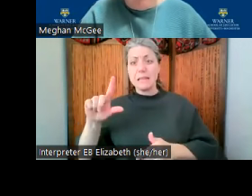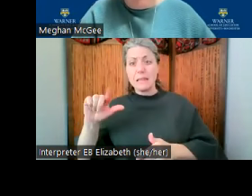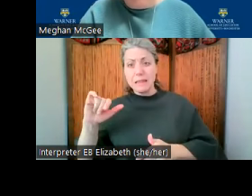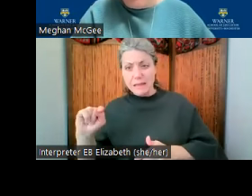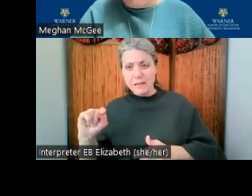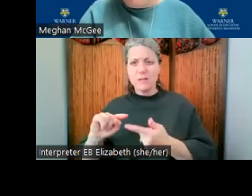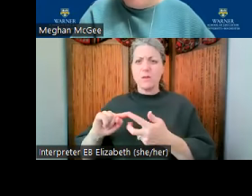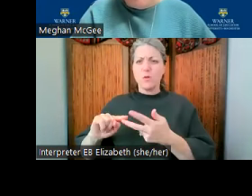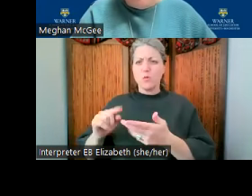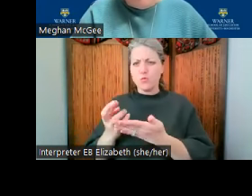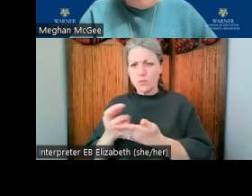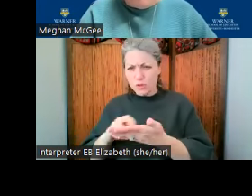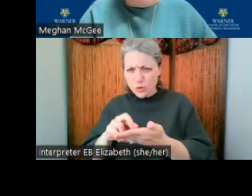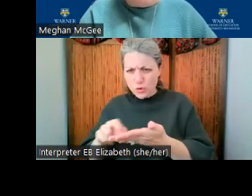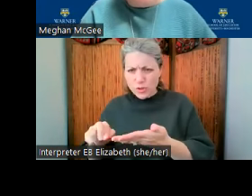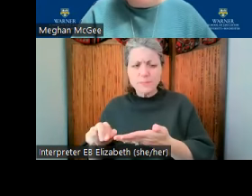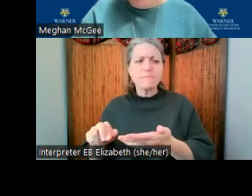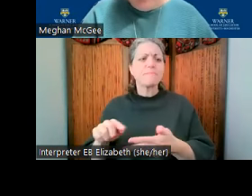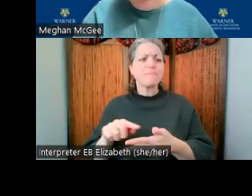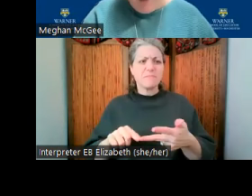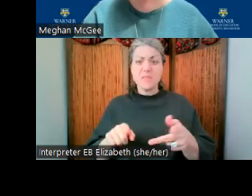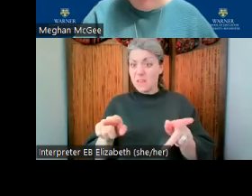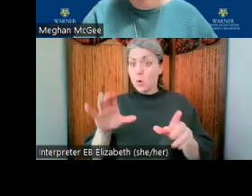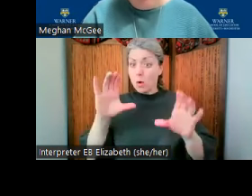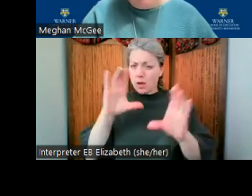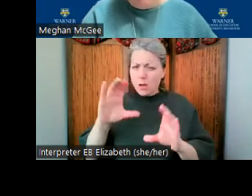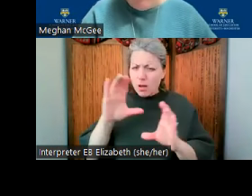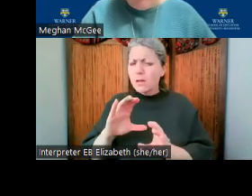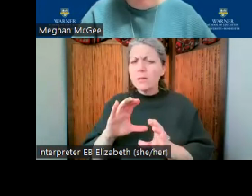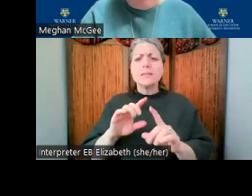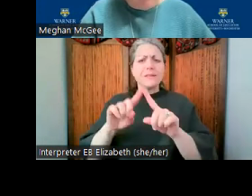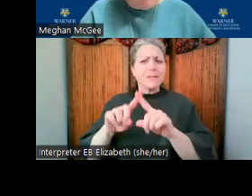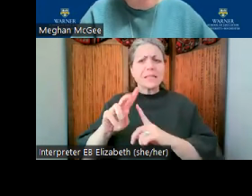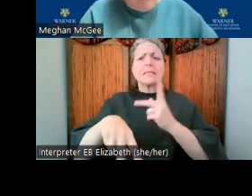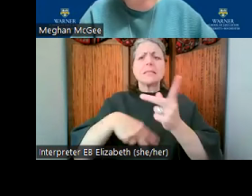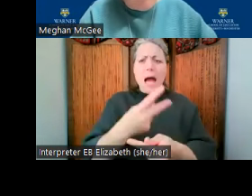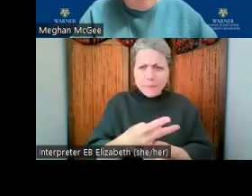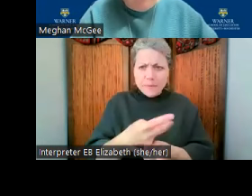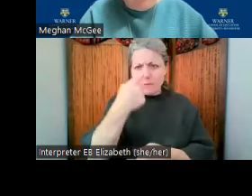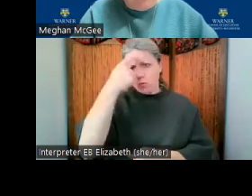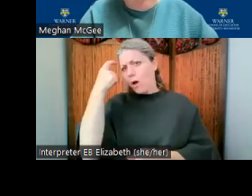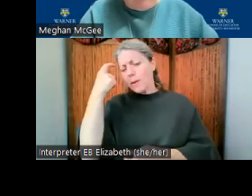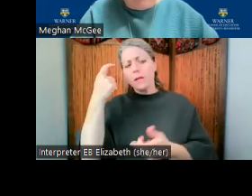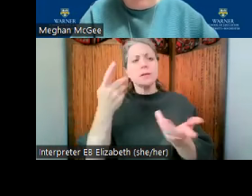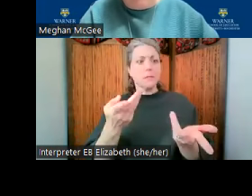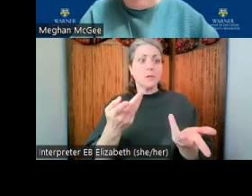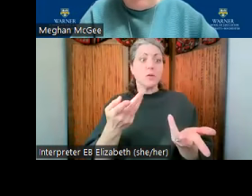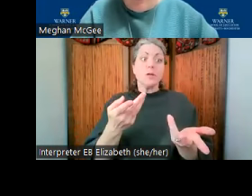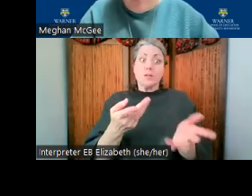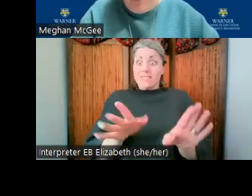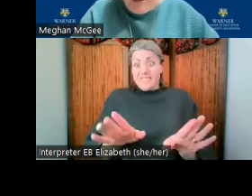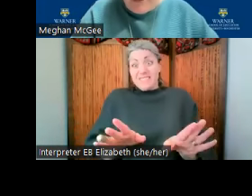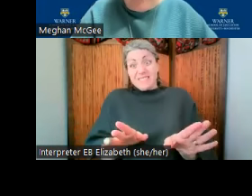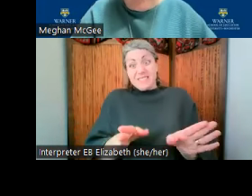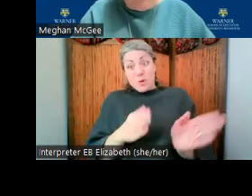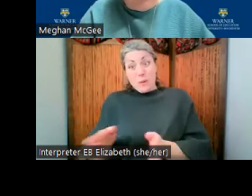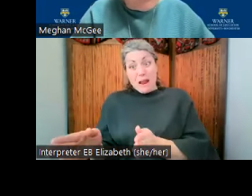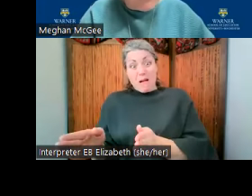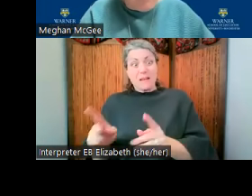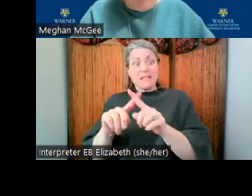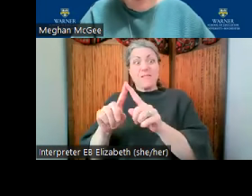has ever just searched trauma, you better be prepared to get a lot of information about sort of ER